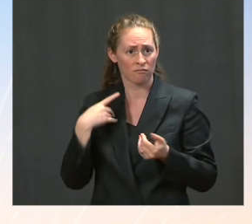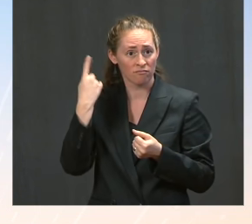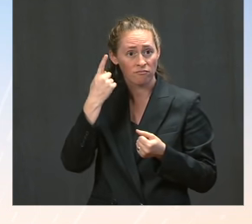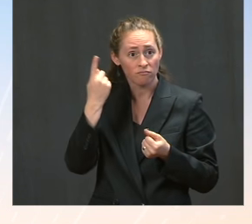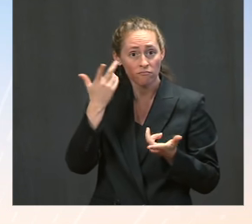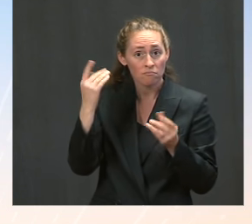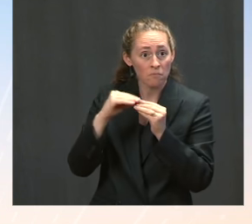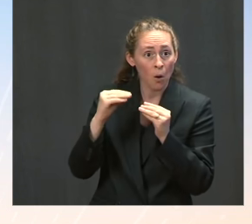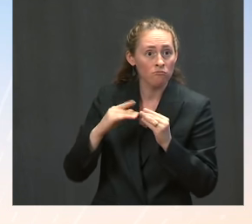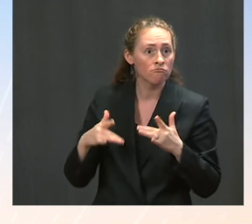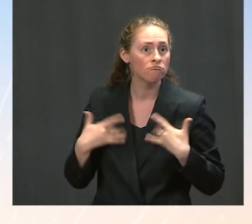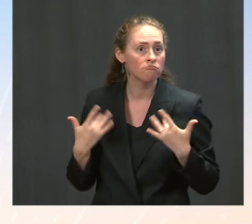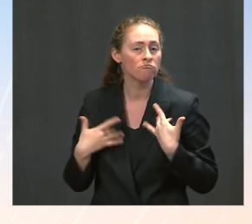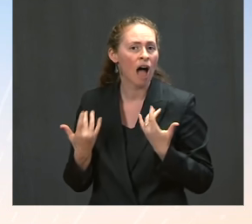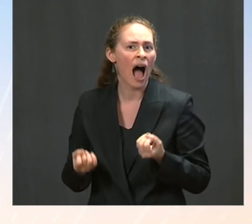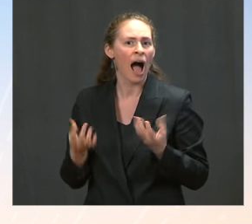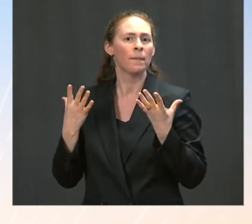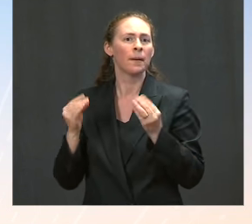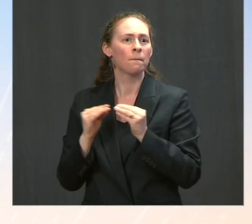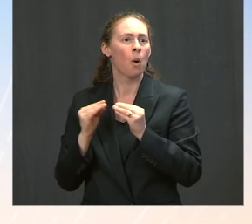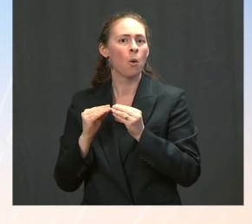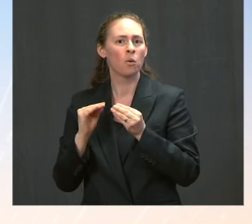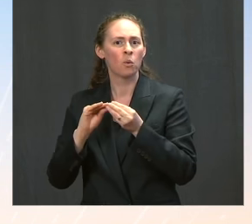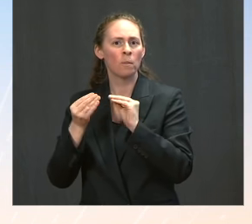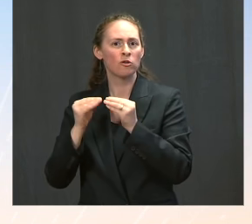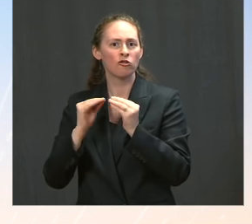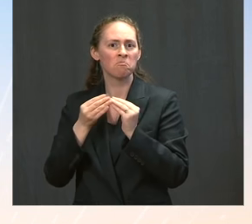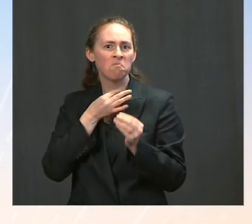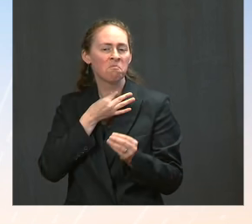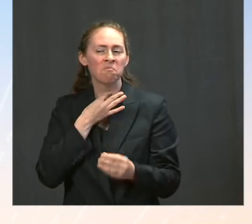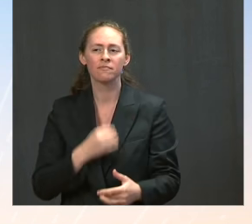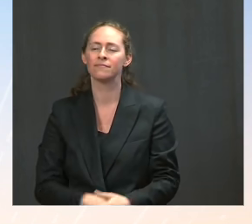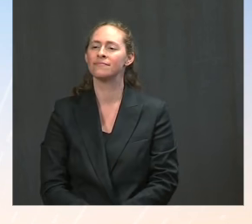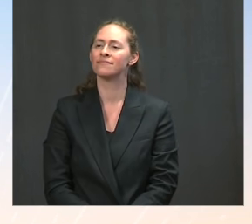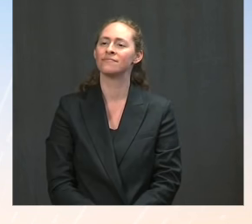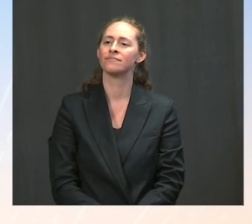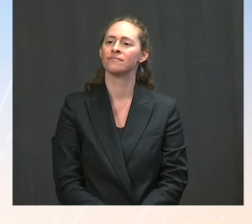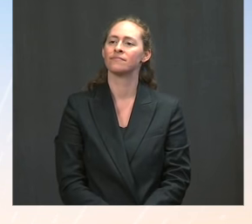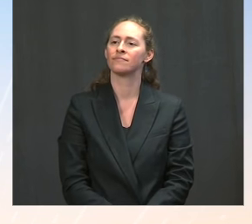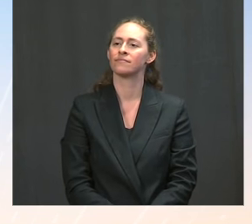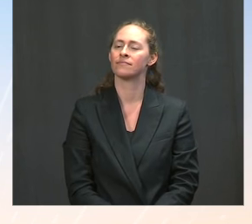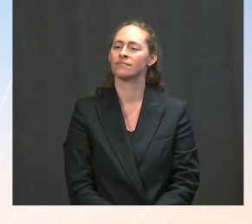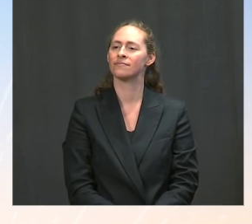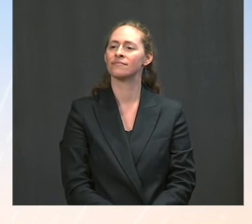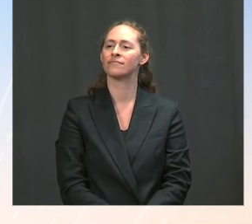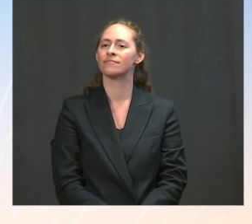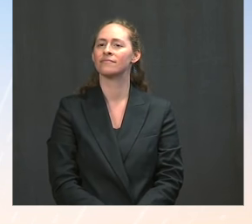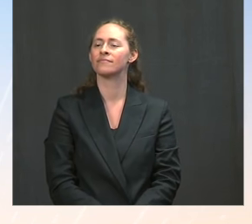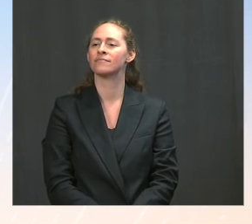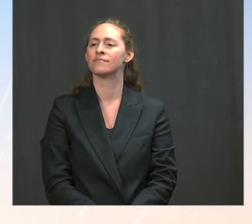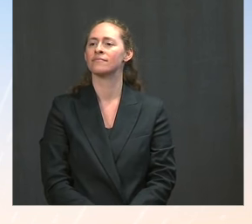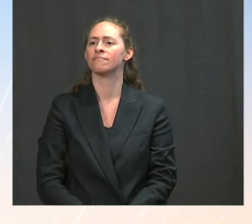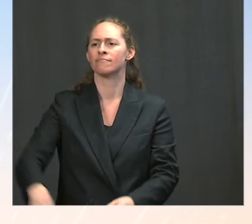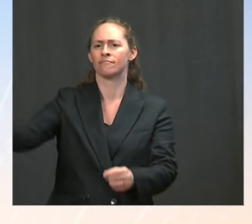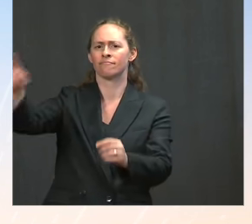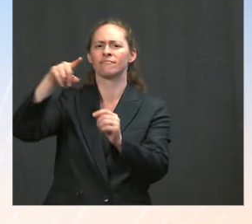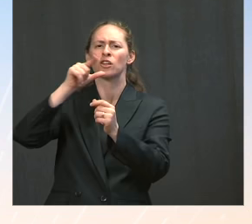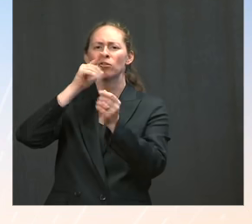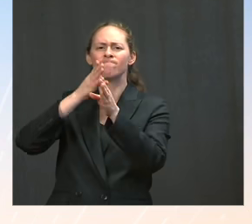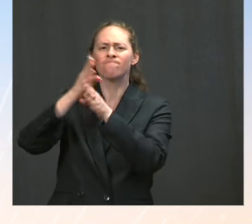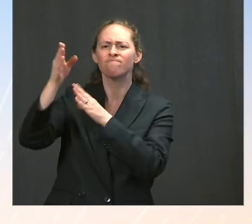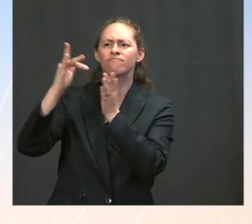would say first that our medical experts, our health experts, have been conveying from the beginning, as have we, that there would be cases of individuals who